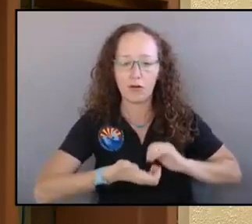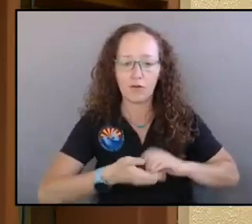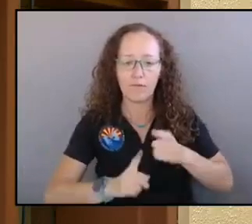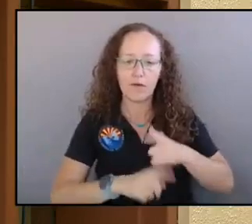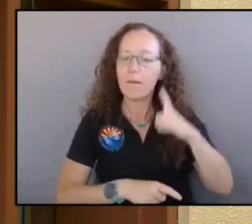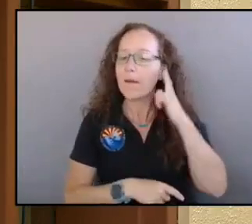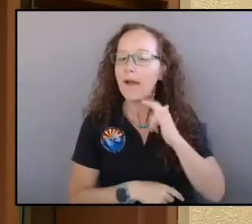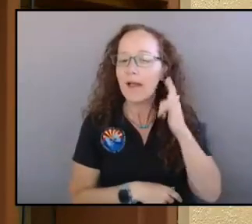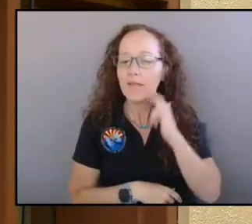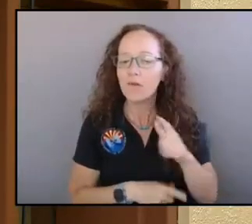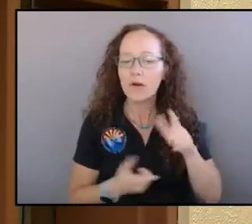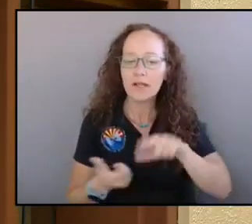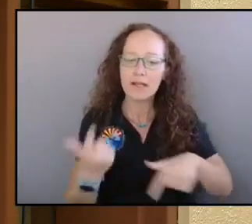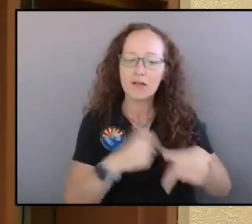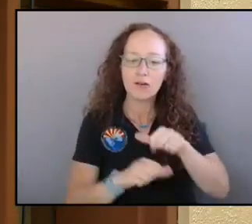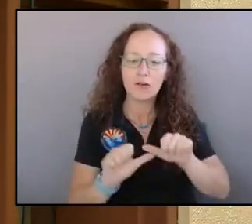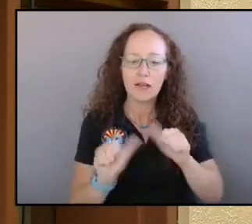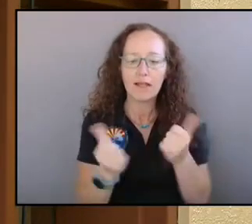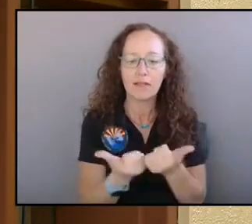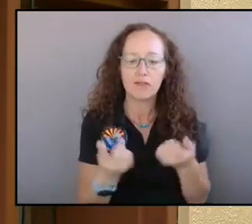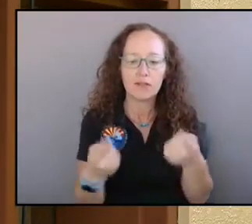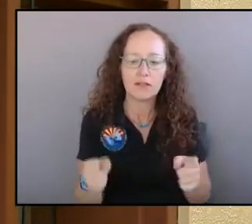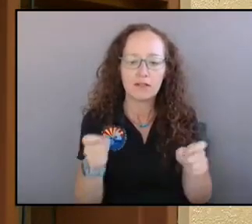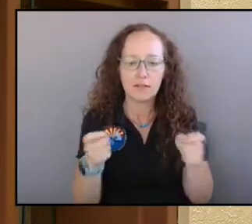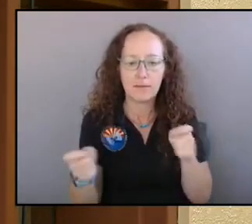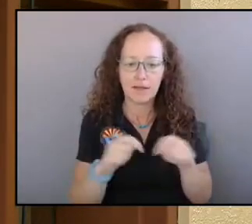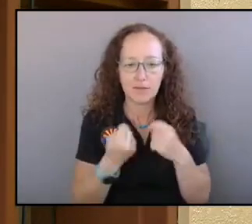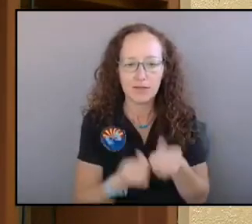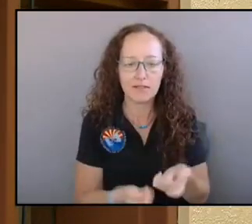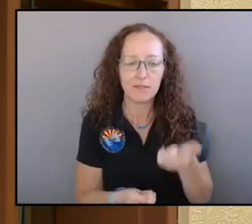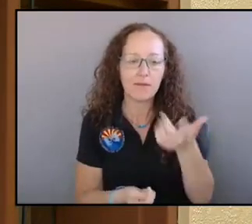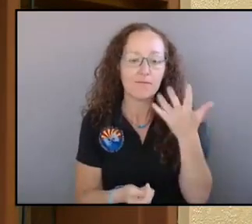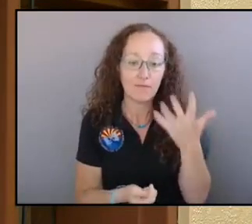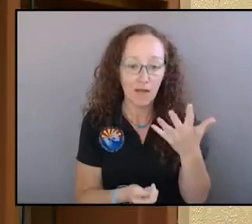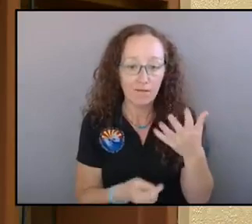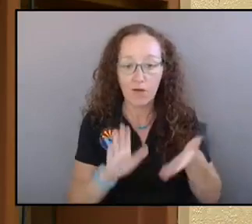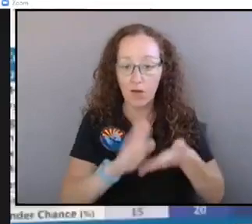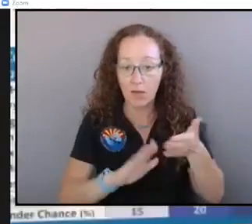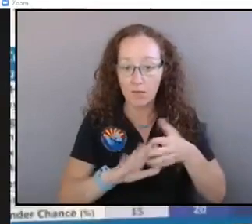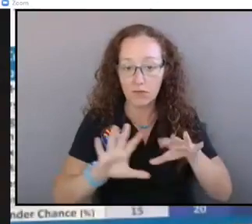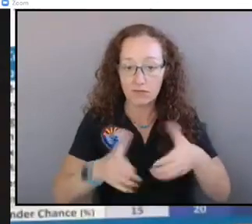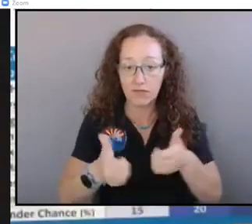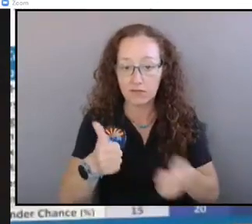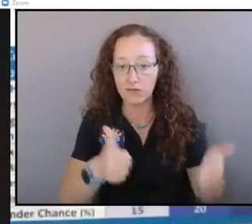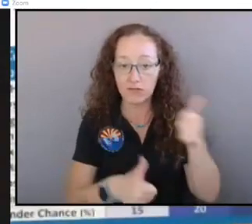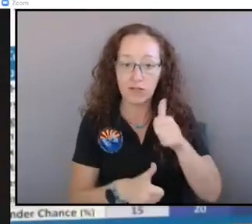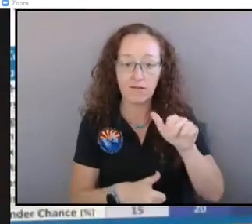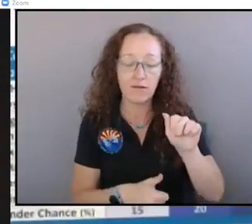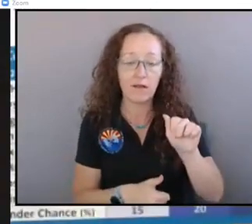Interagency Incident Management Team 5 Operations Section Chief Alex McBath.